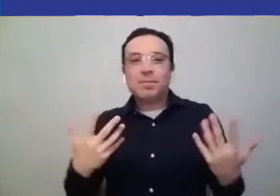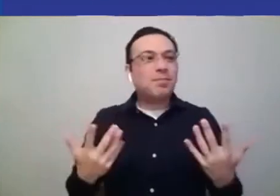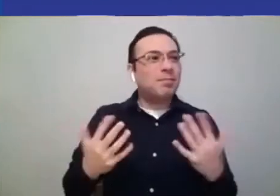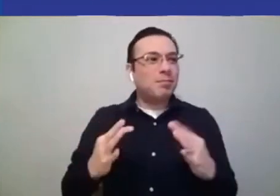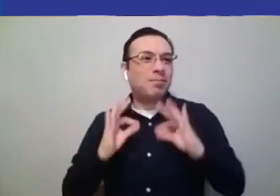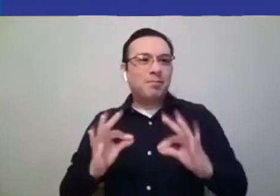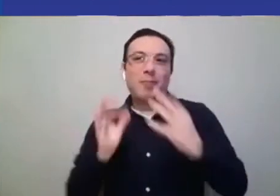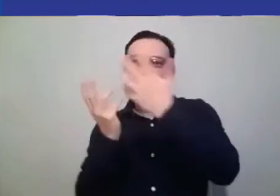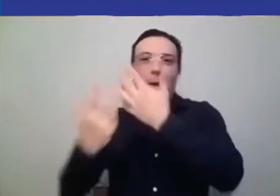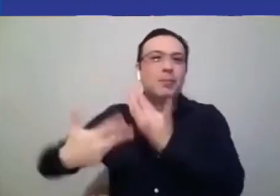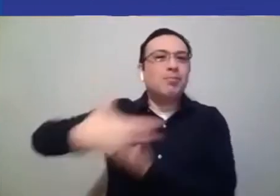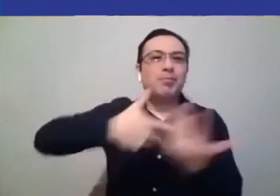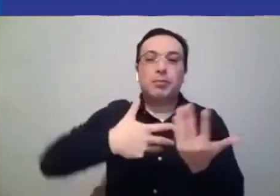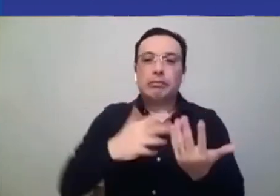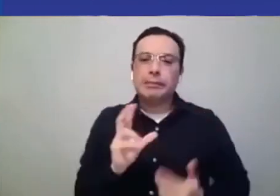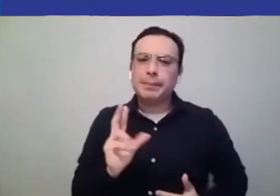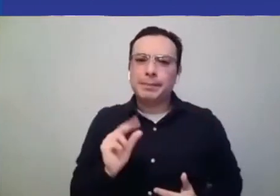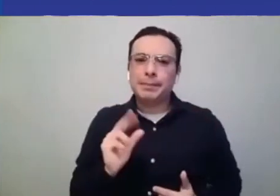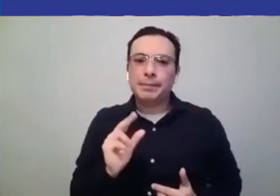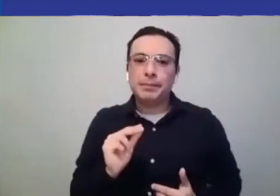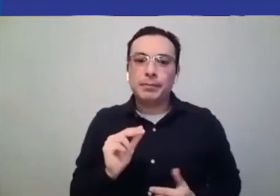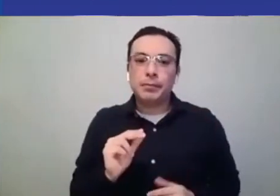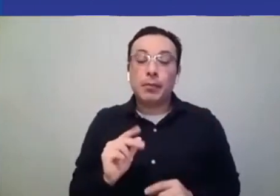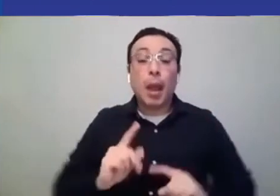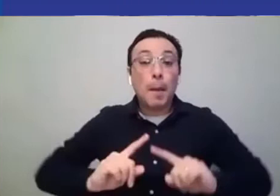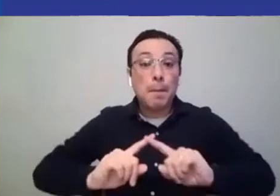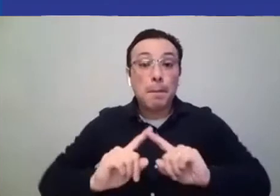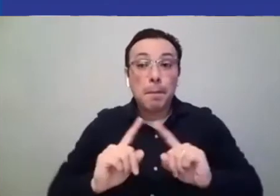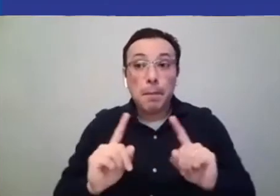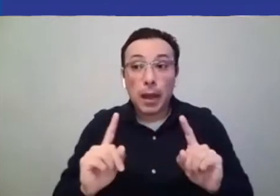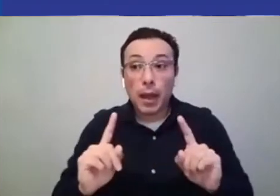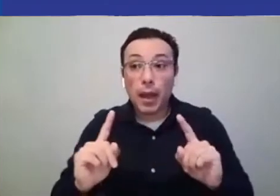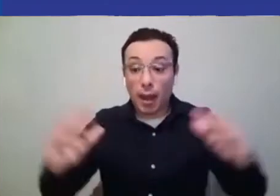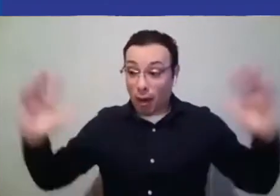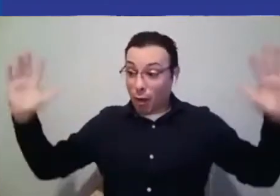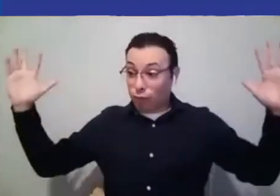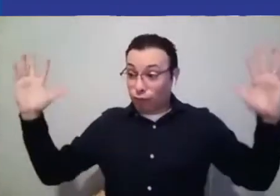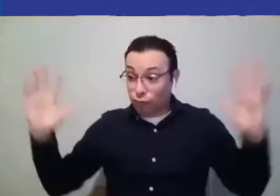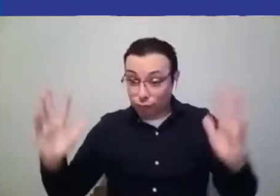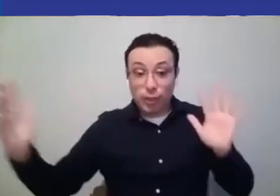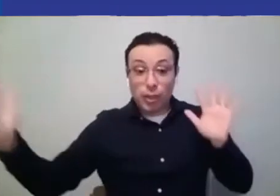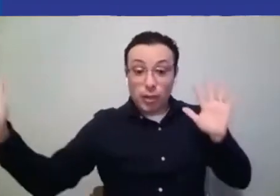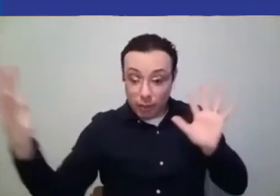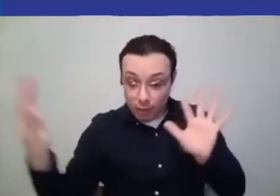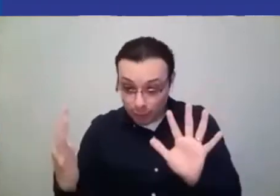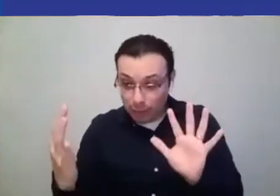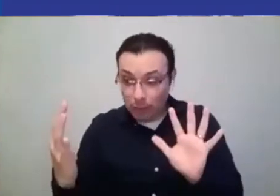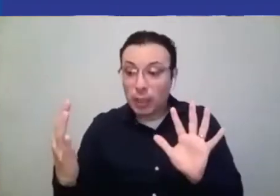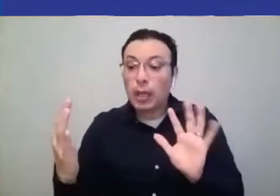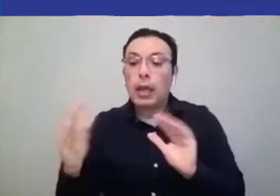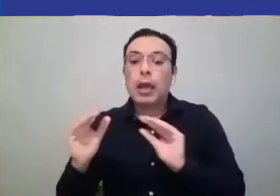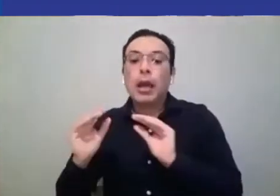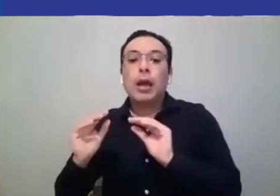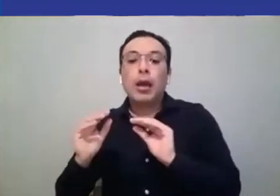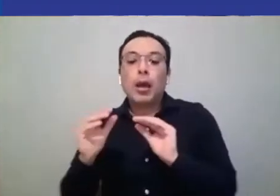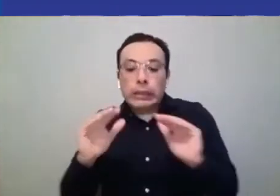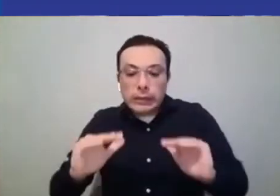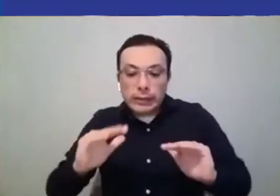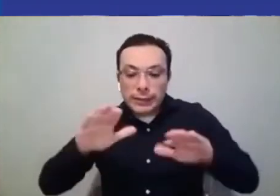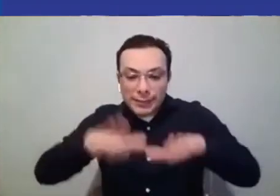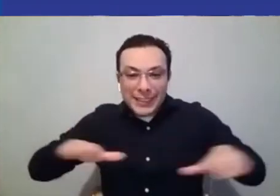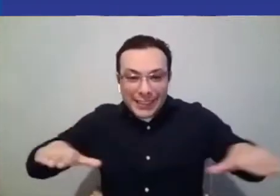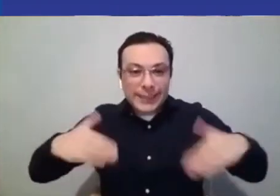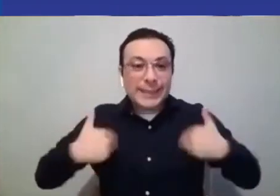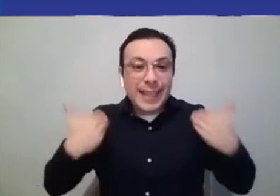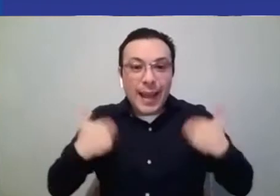much of these parties were to reconnect, to, you know, carry on some of the traditions to the